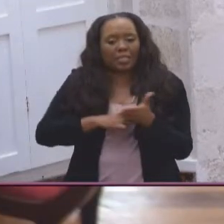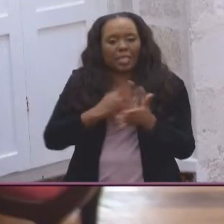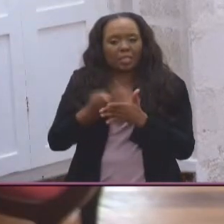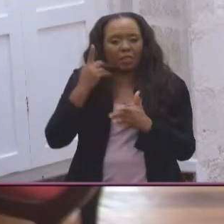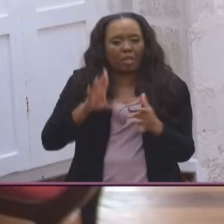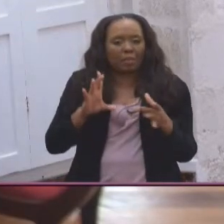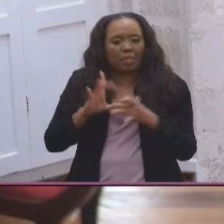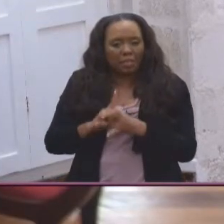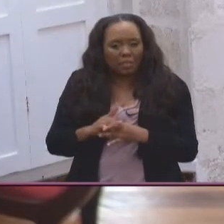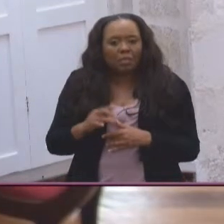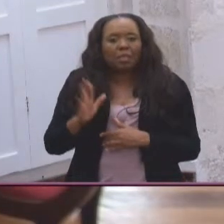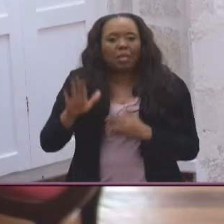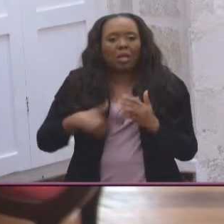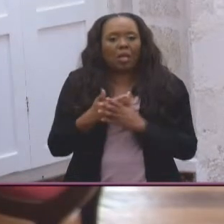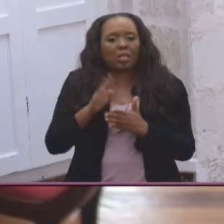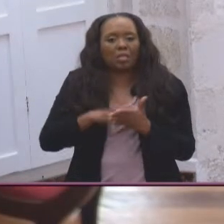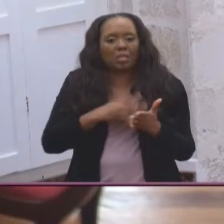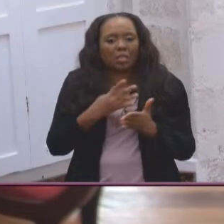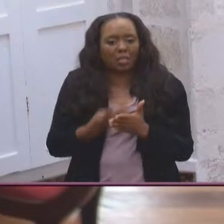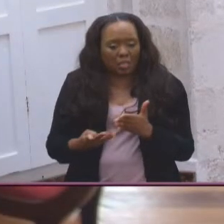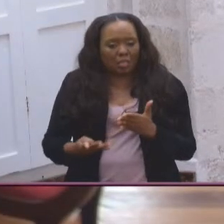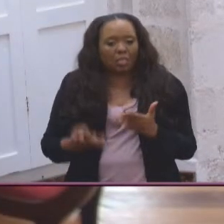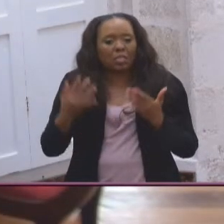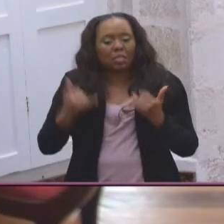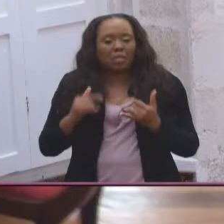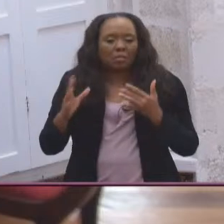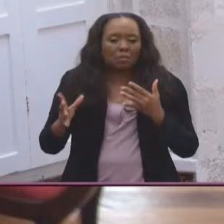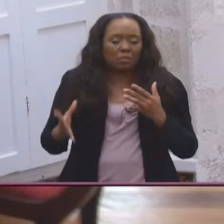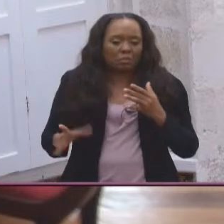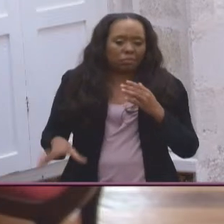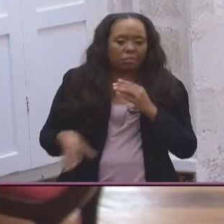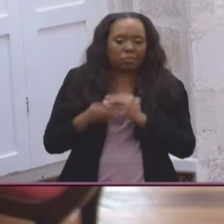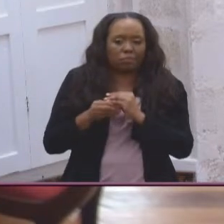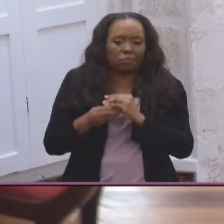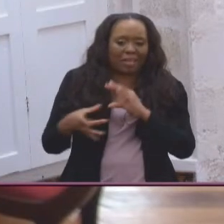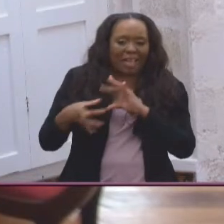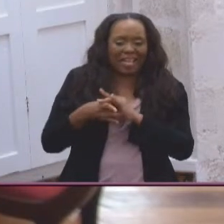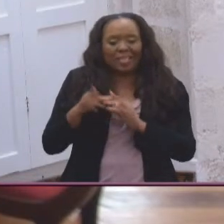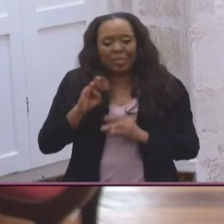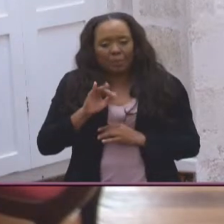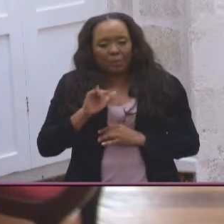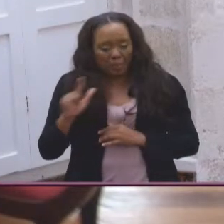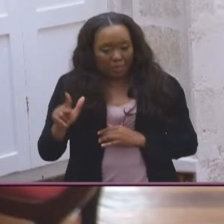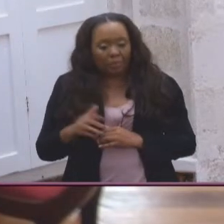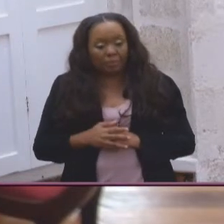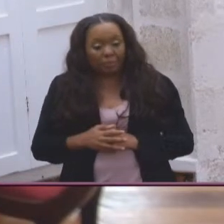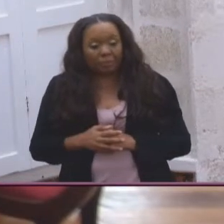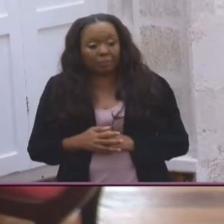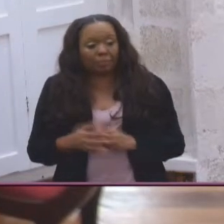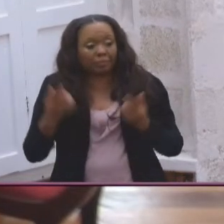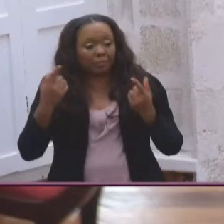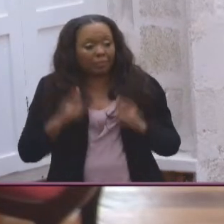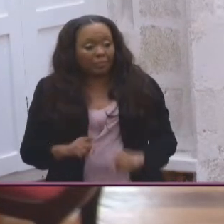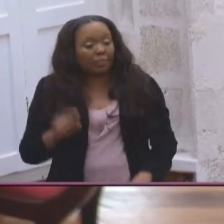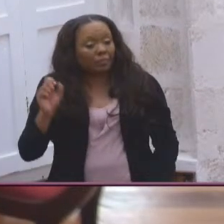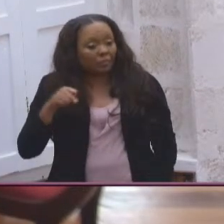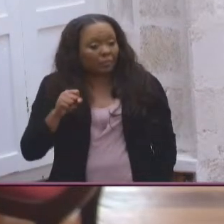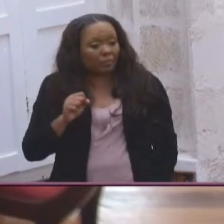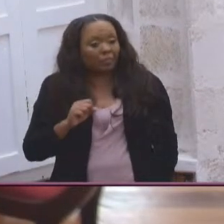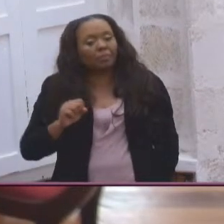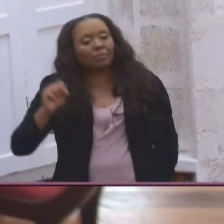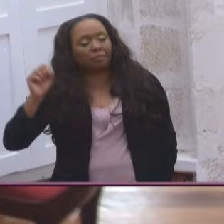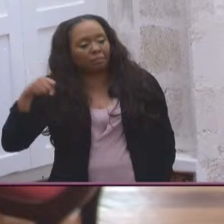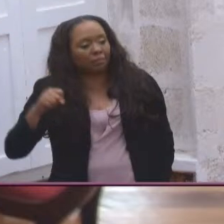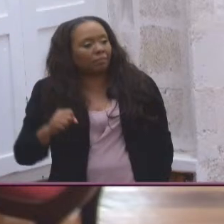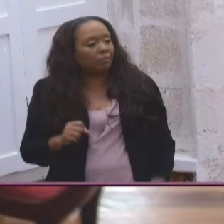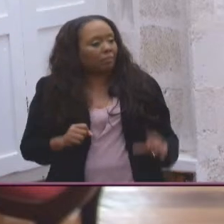is that the schedule be now the schedule to the bill. Will all honourable senators in favour please say aye?